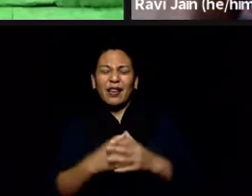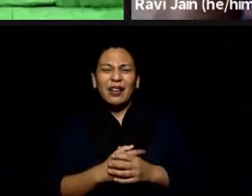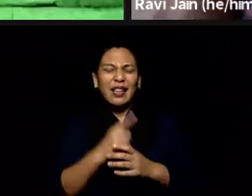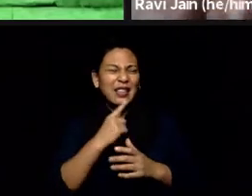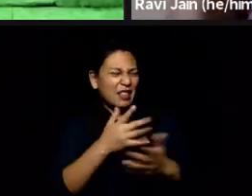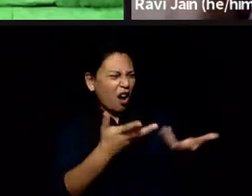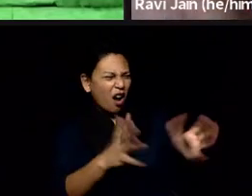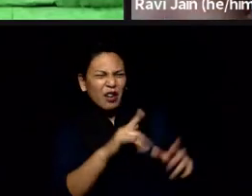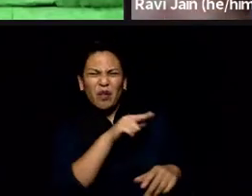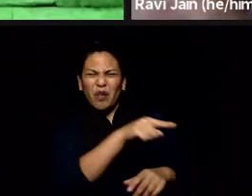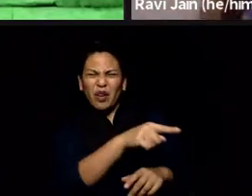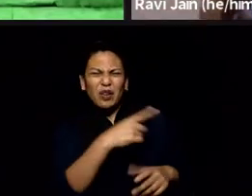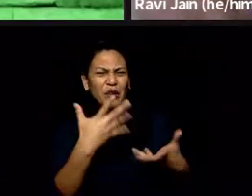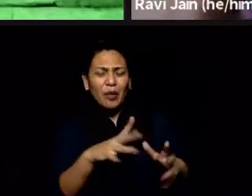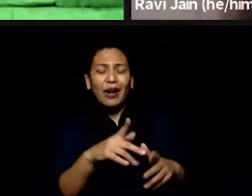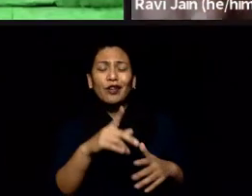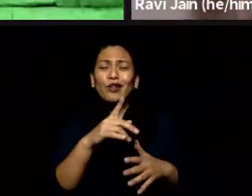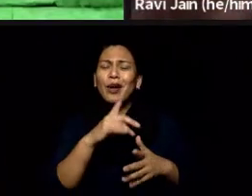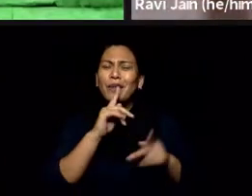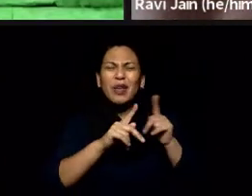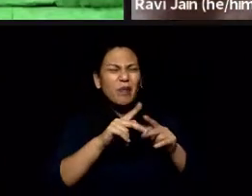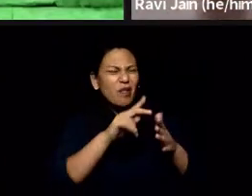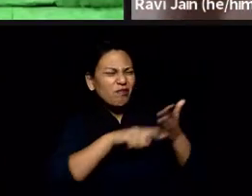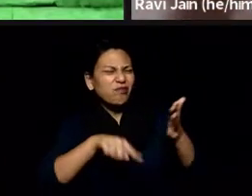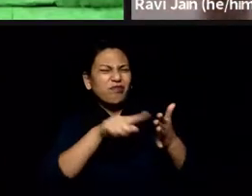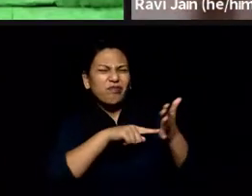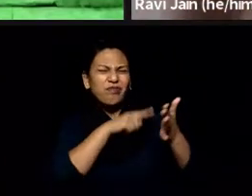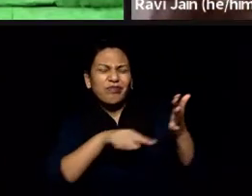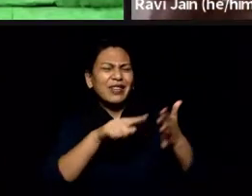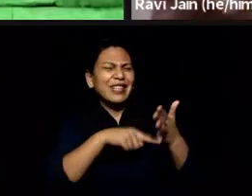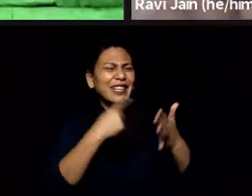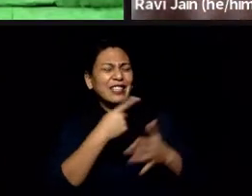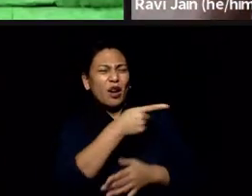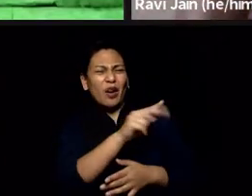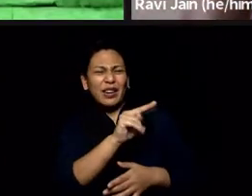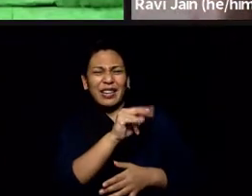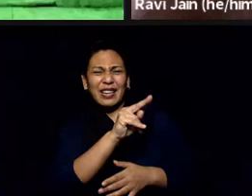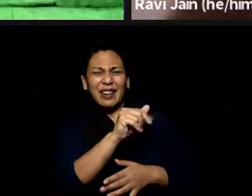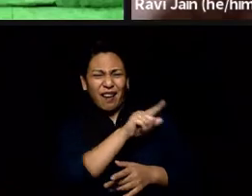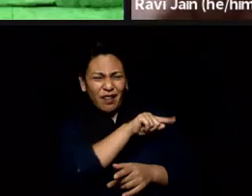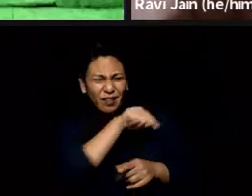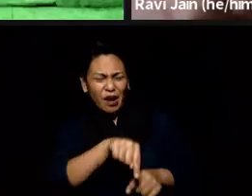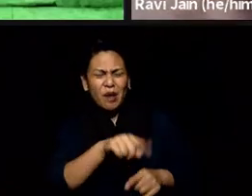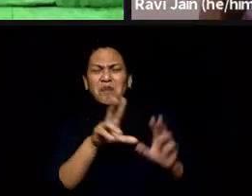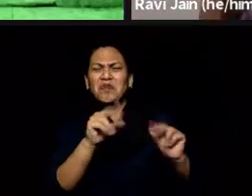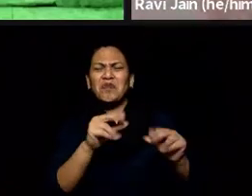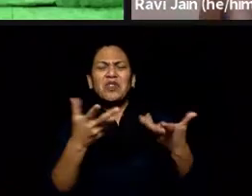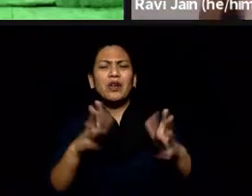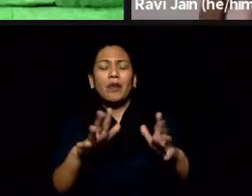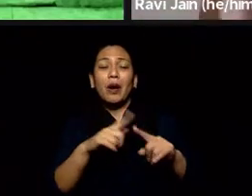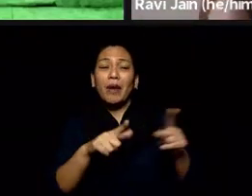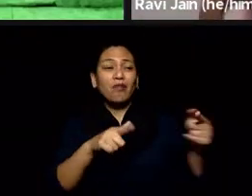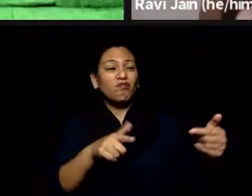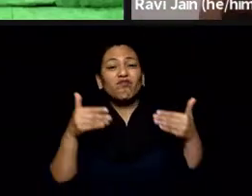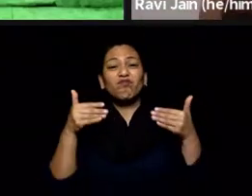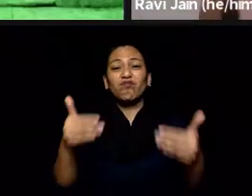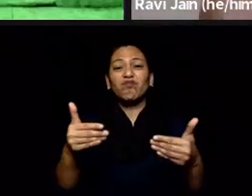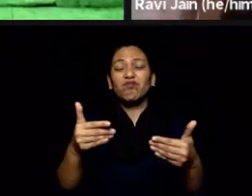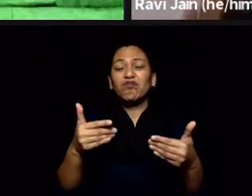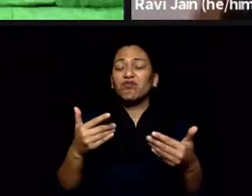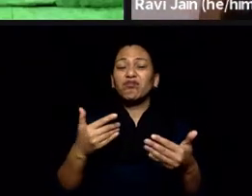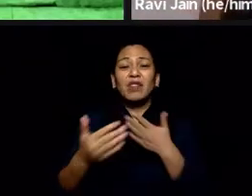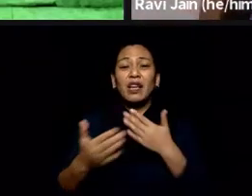critics, everyone still attacked her. Nobody wanted her to have that change, but she did it anyways. And she got that